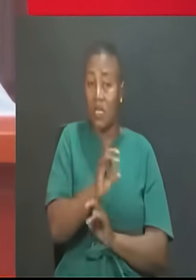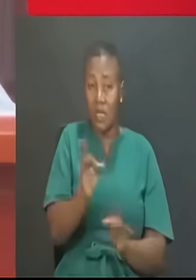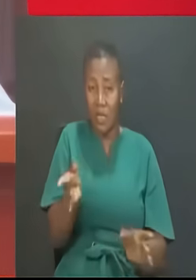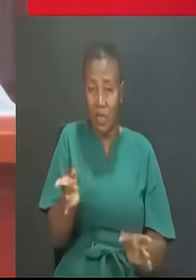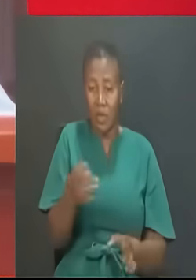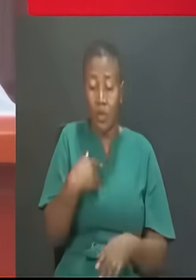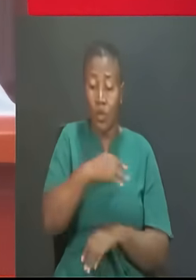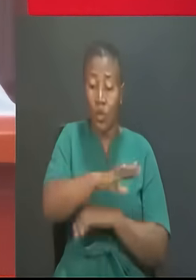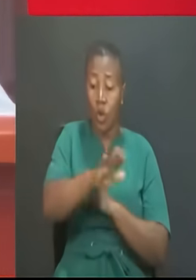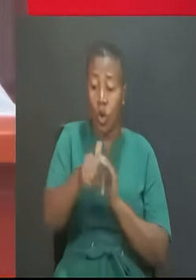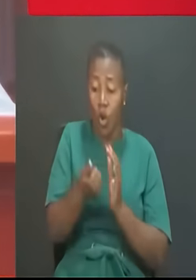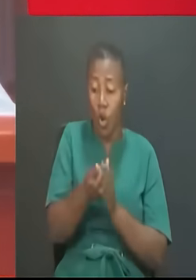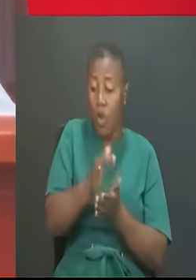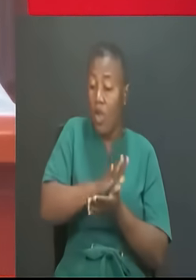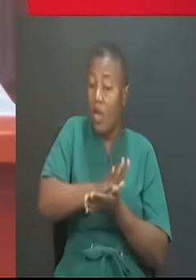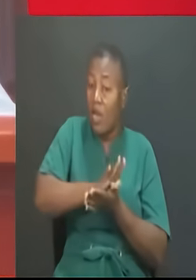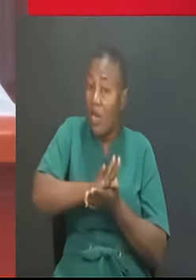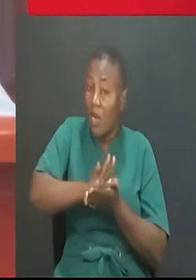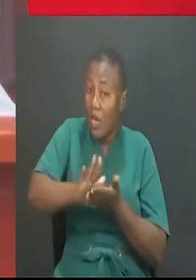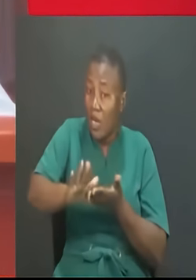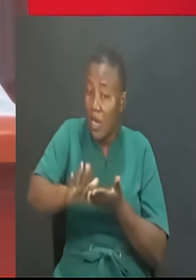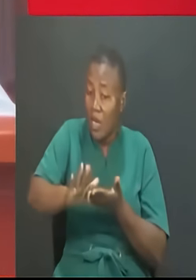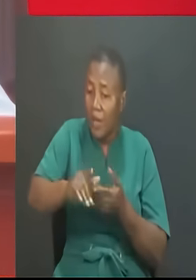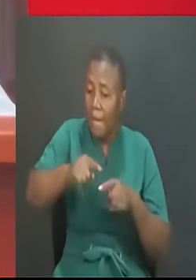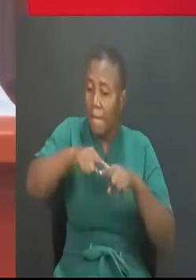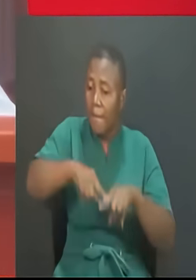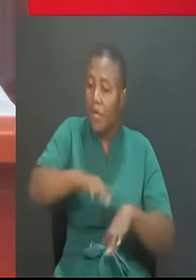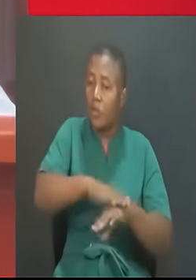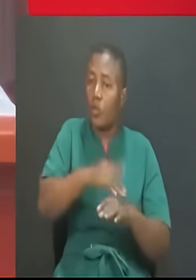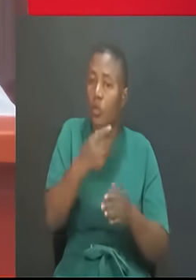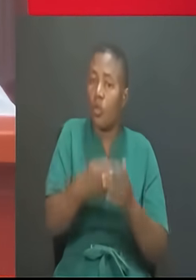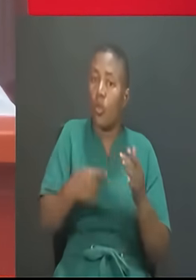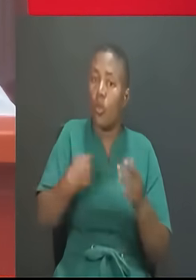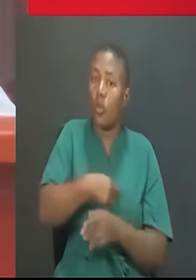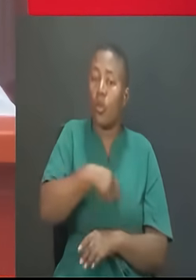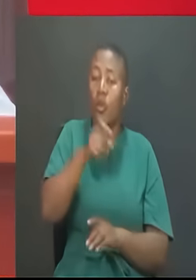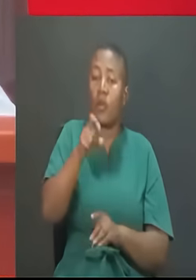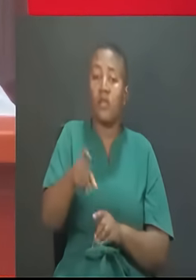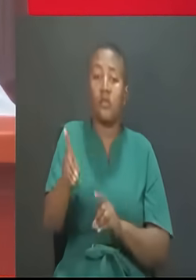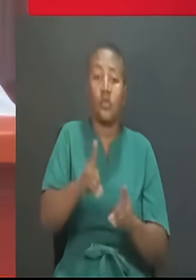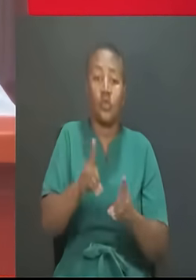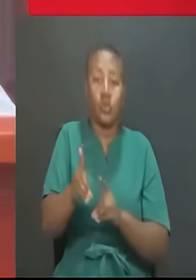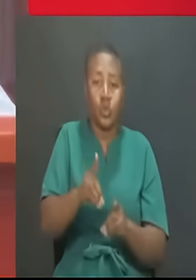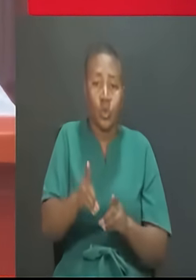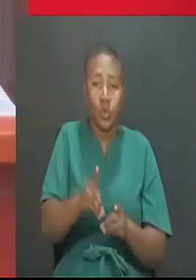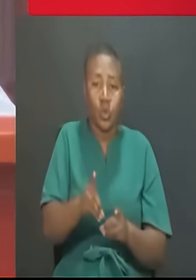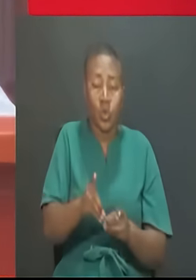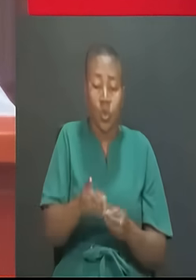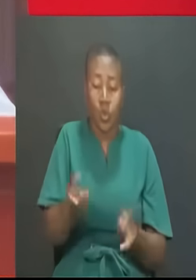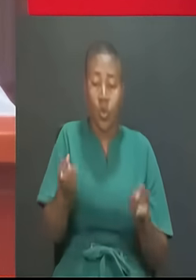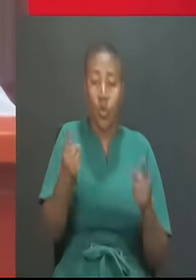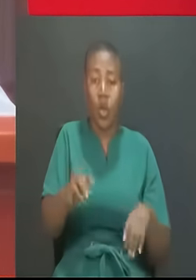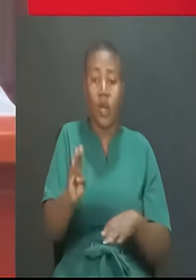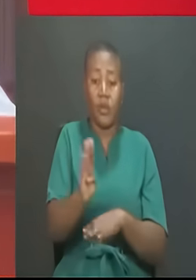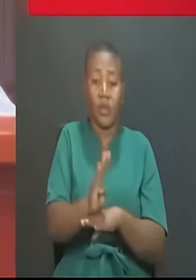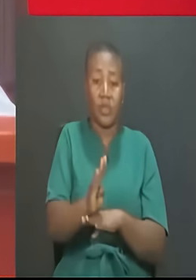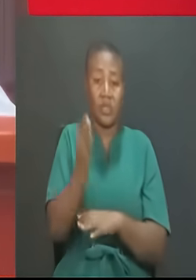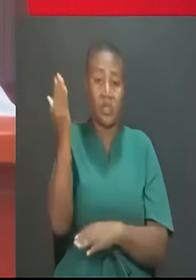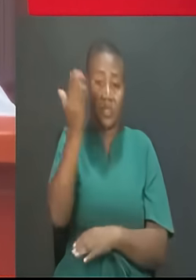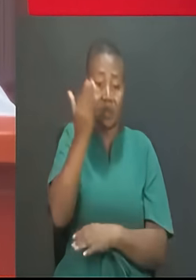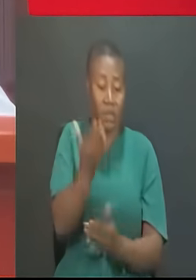as to what we should do when a business statement are presented.